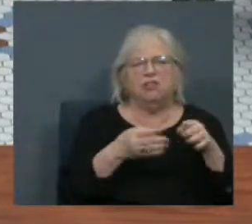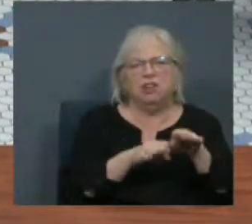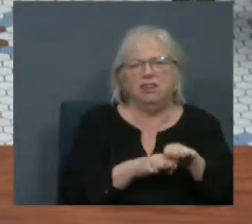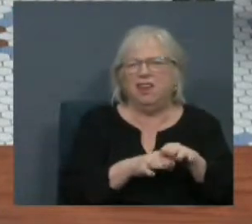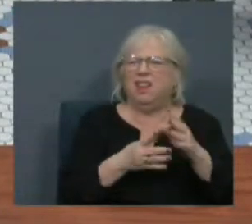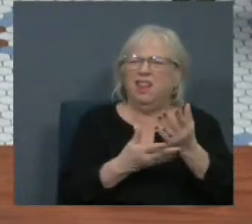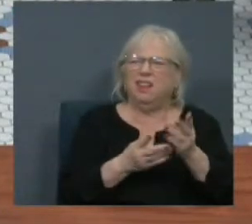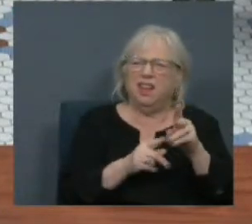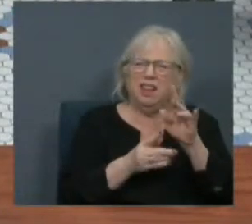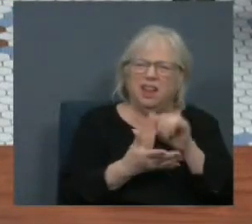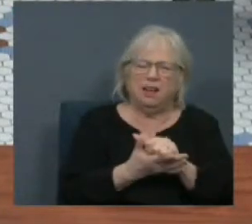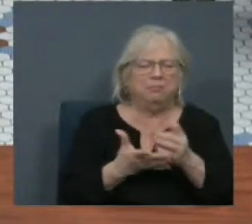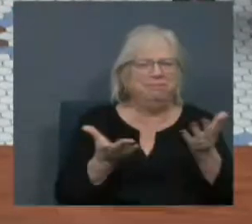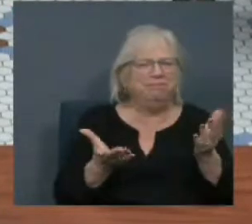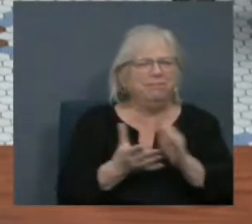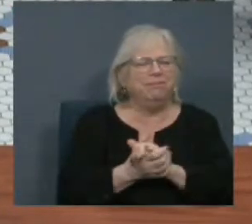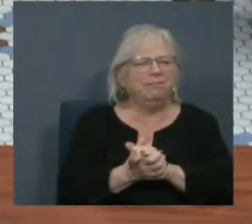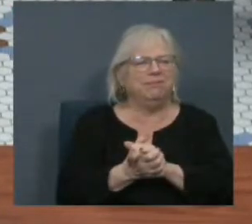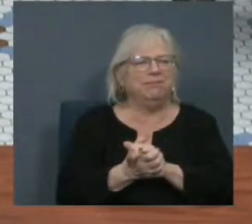that.